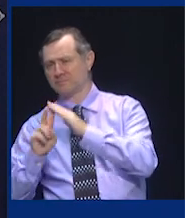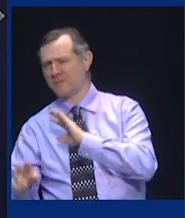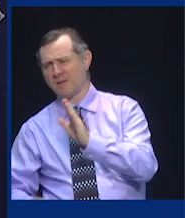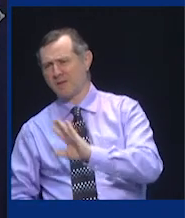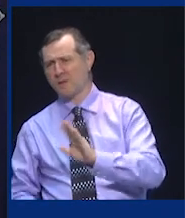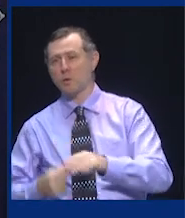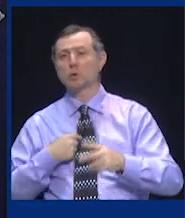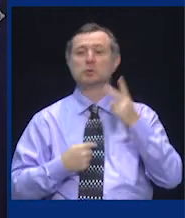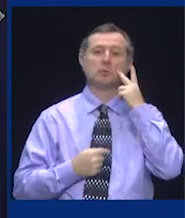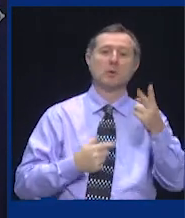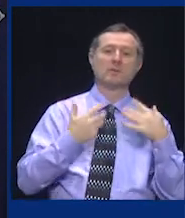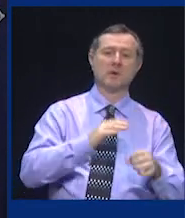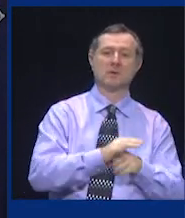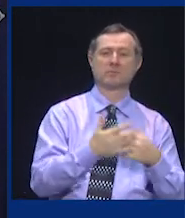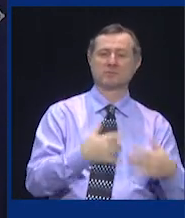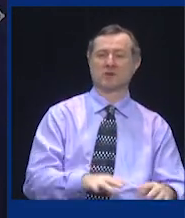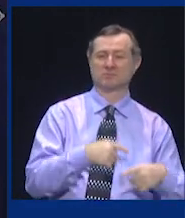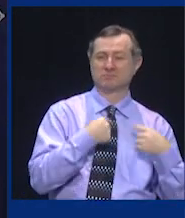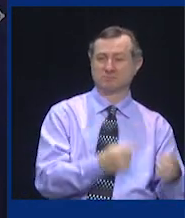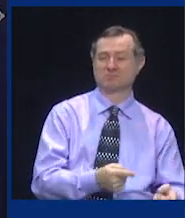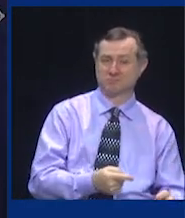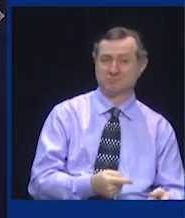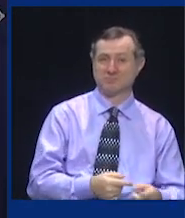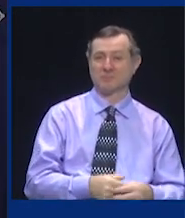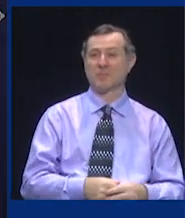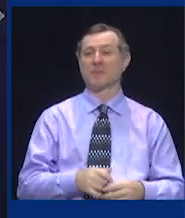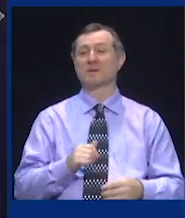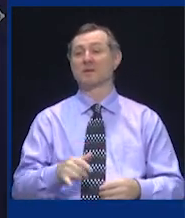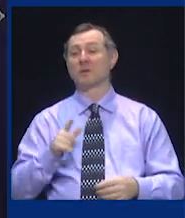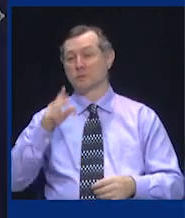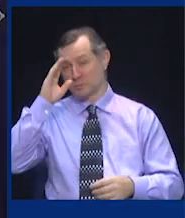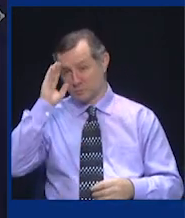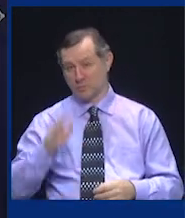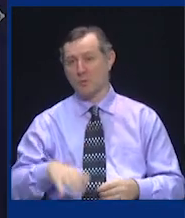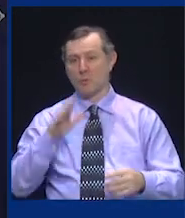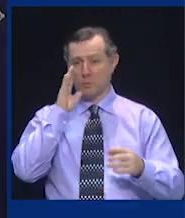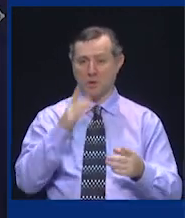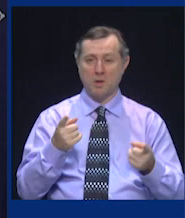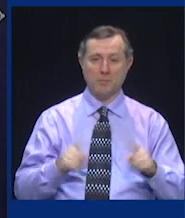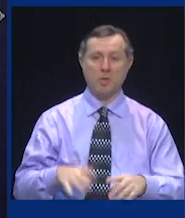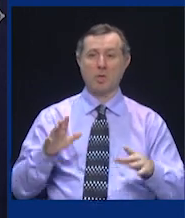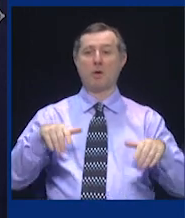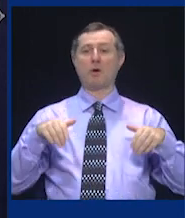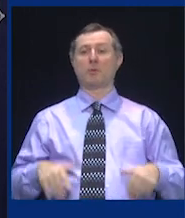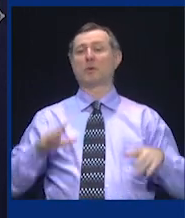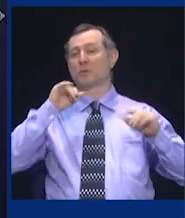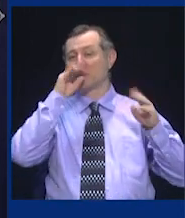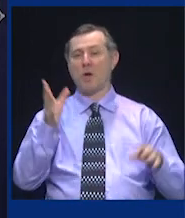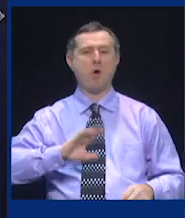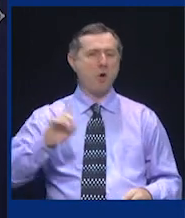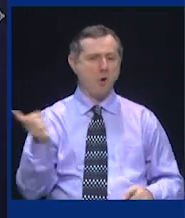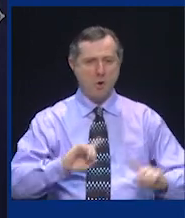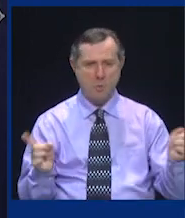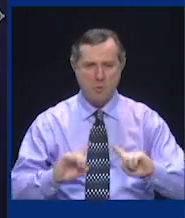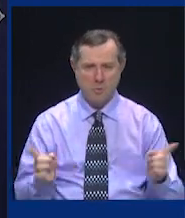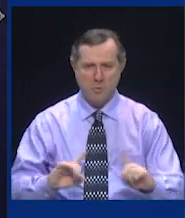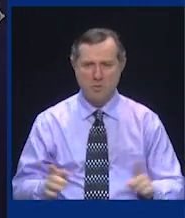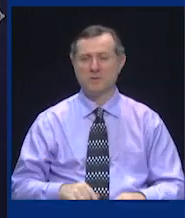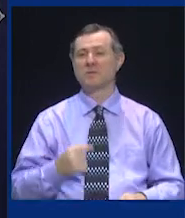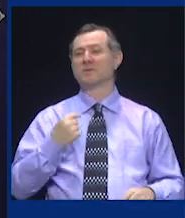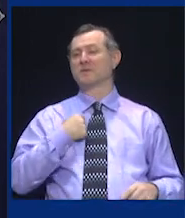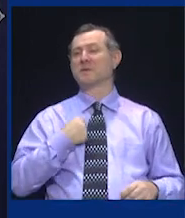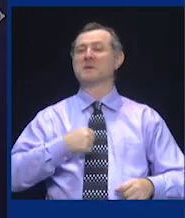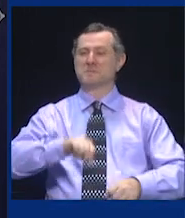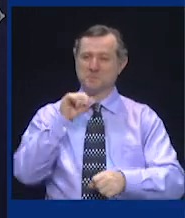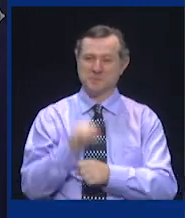Don't wait for what you know is going to happen. We beat the damn thing